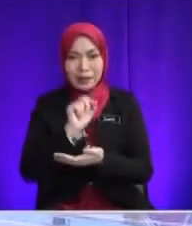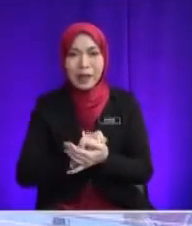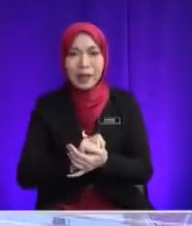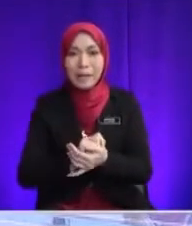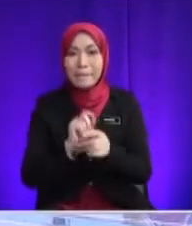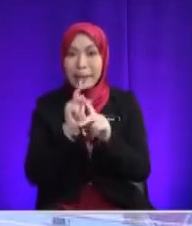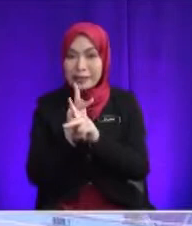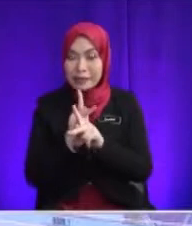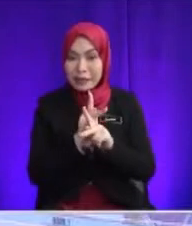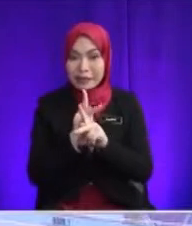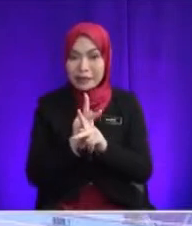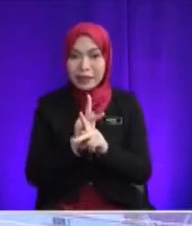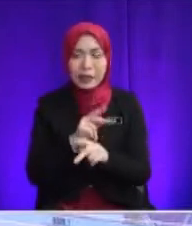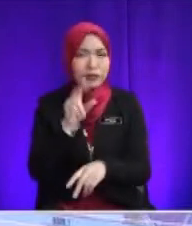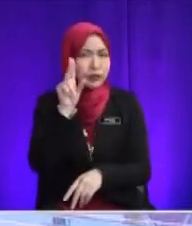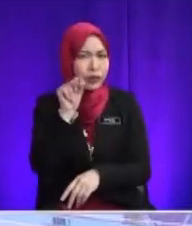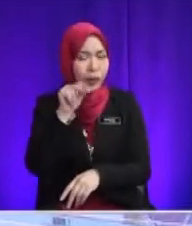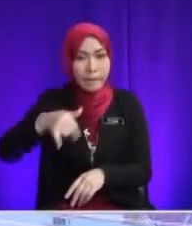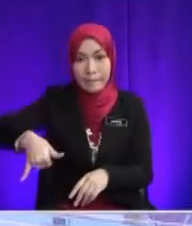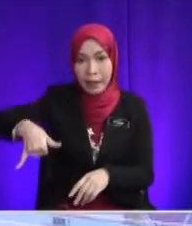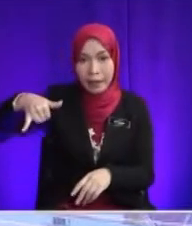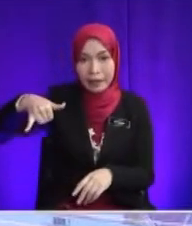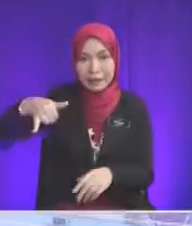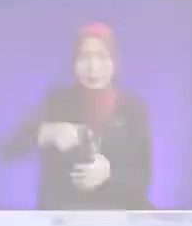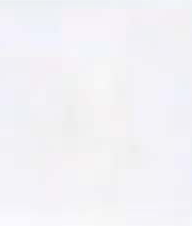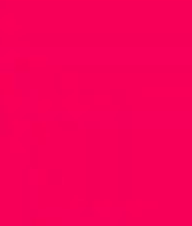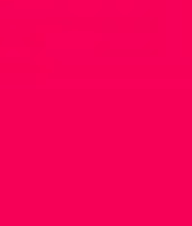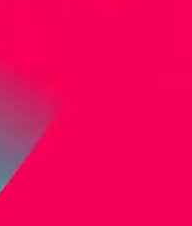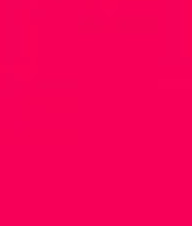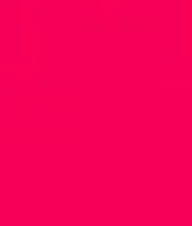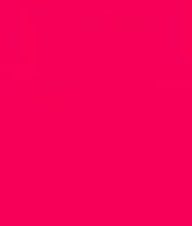top of the table at public places.